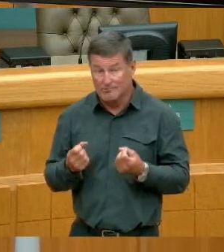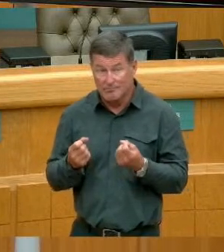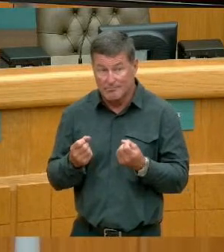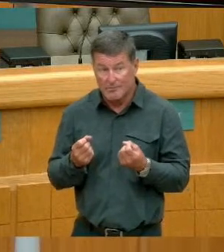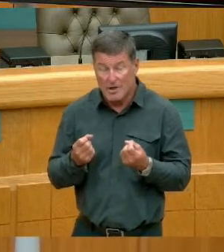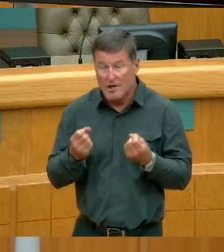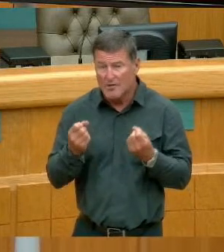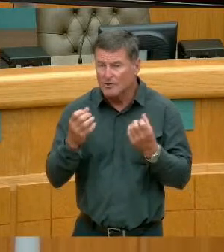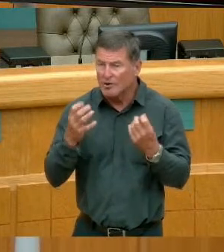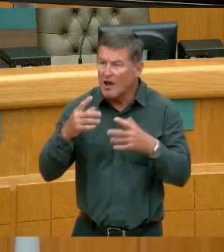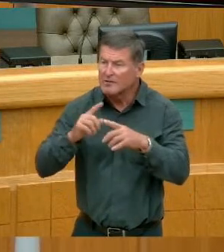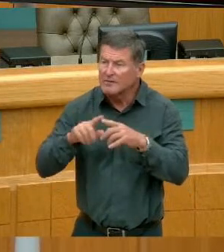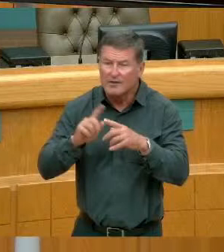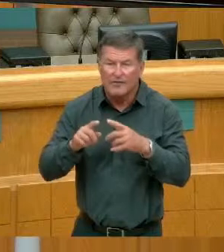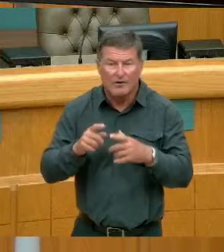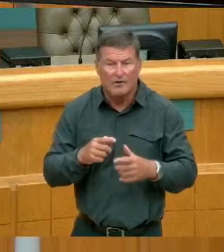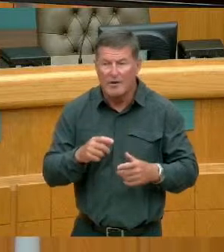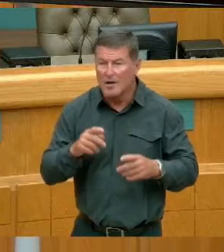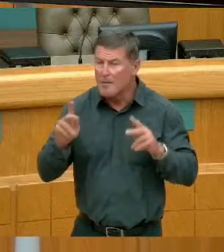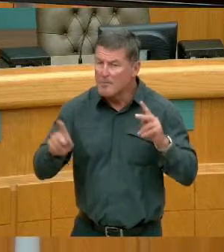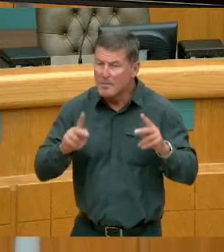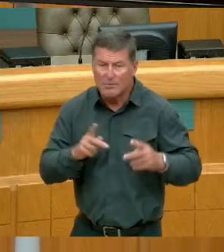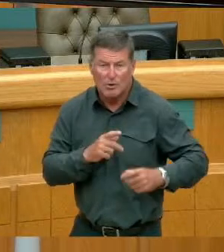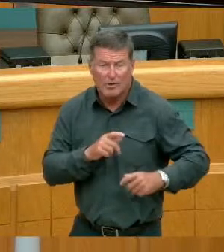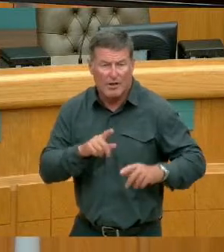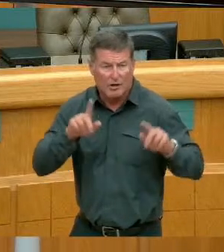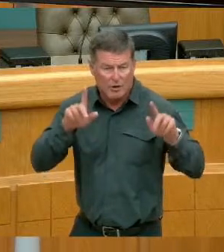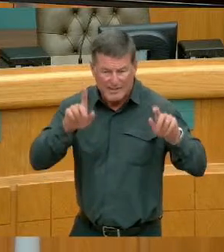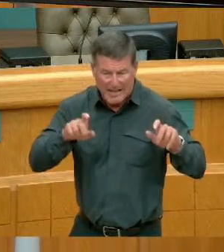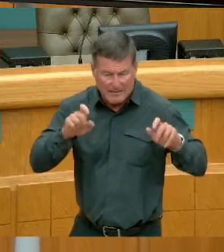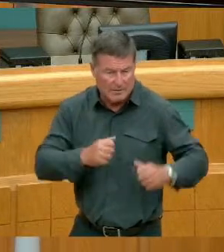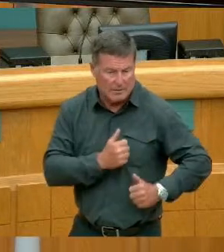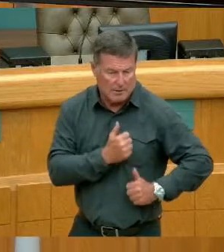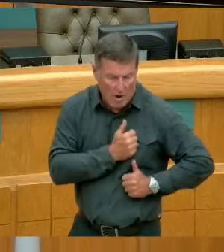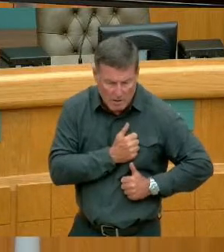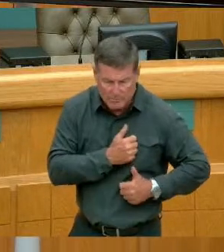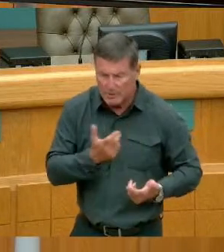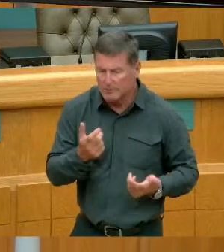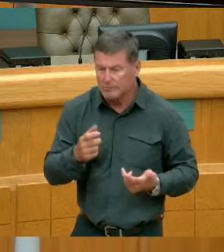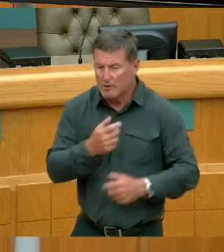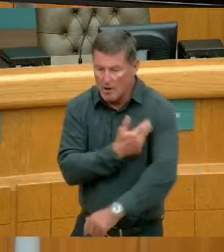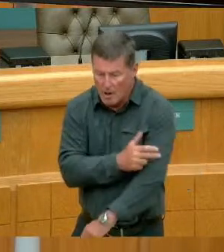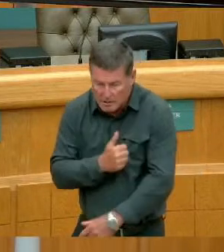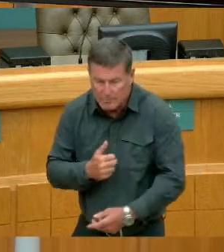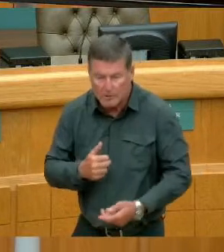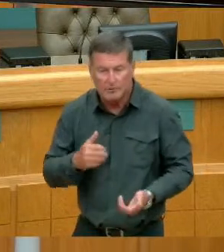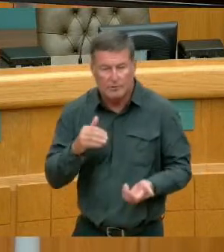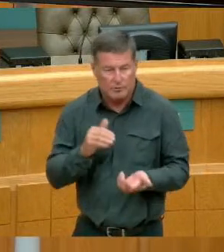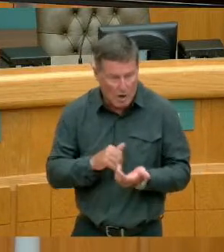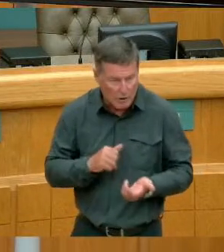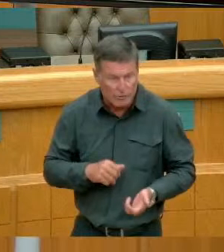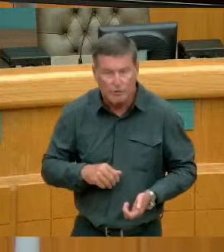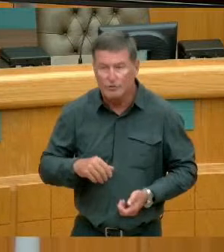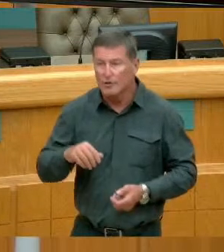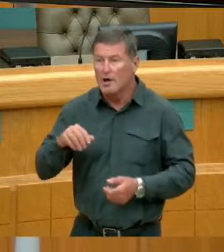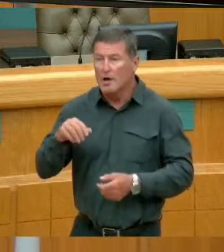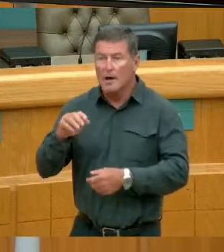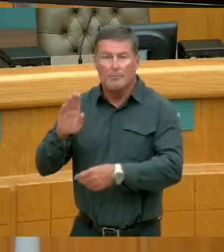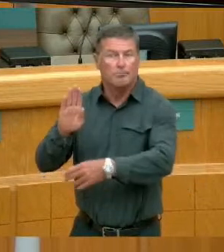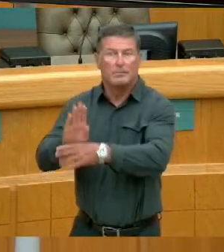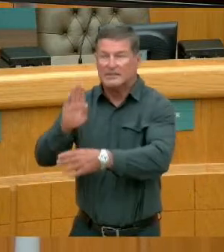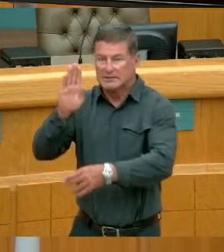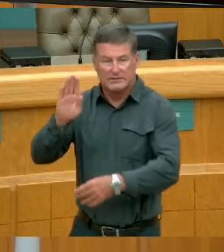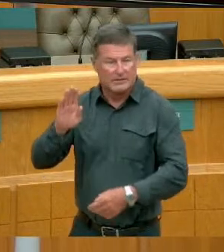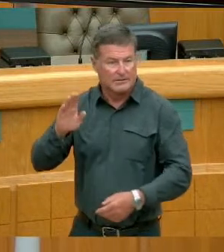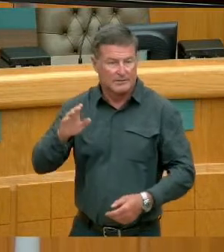testing entities send us information, and sometimes that's delayed in getting to us. So hospitals, private physicians, commercial labs, our